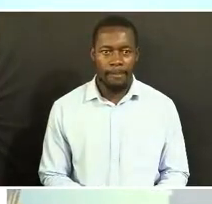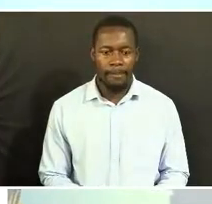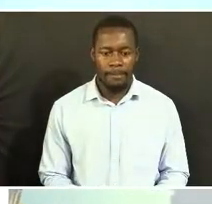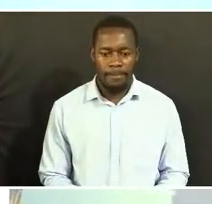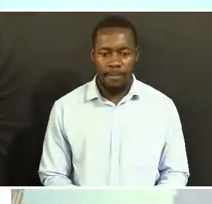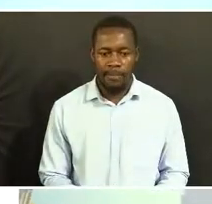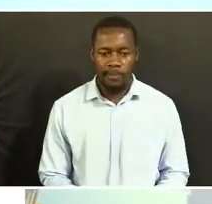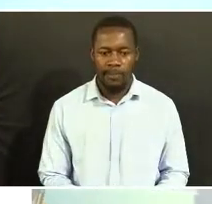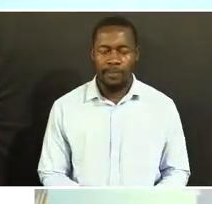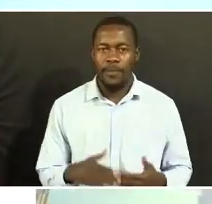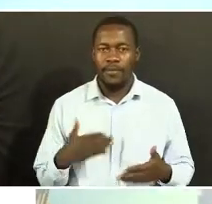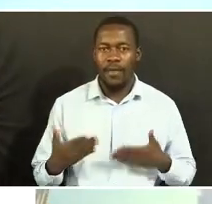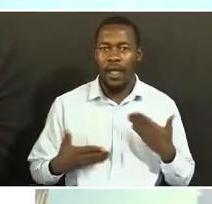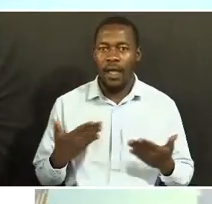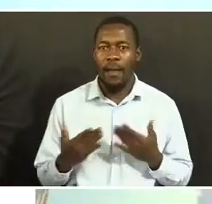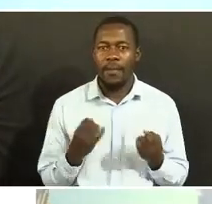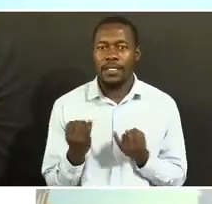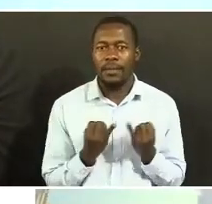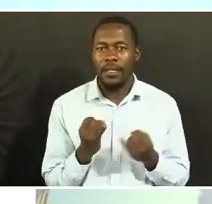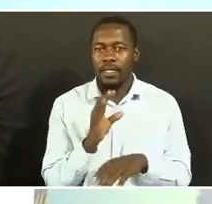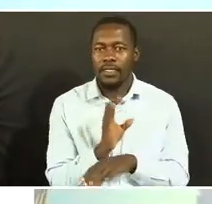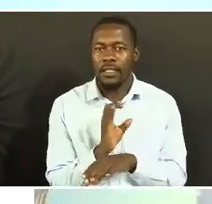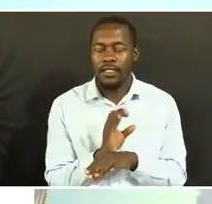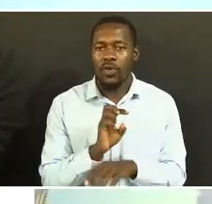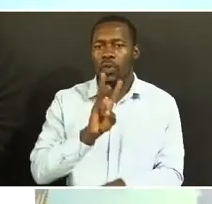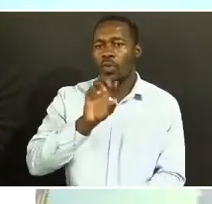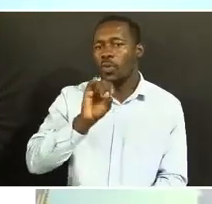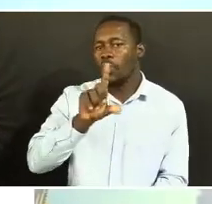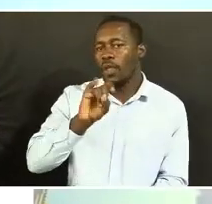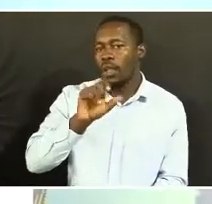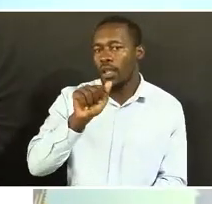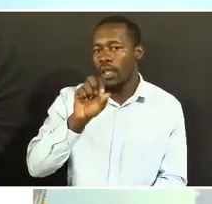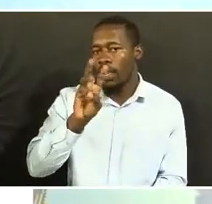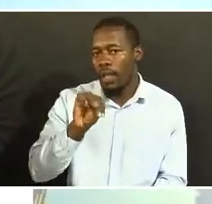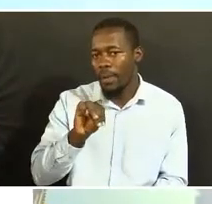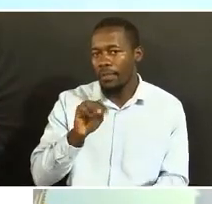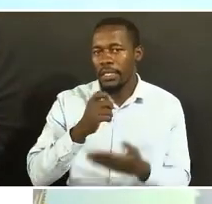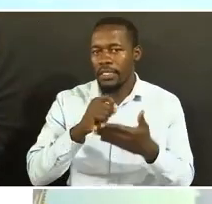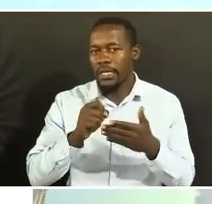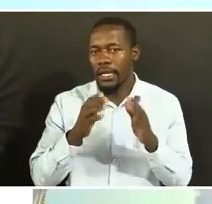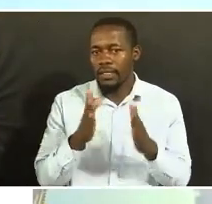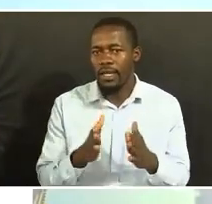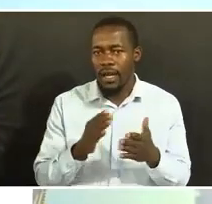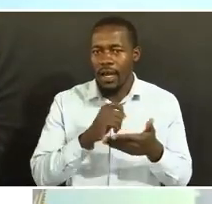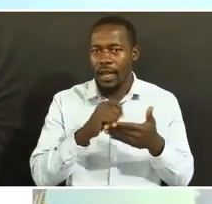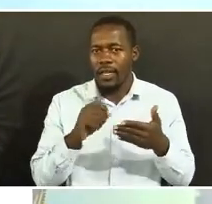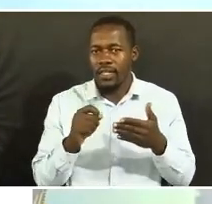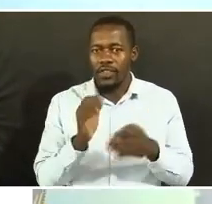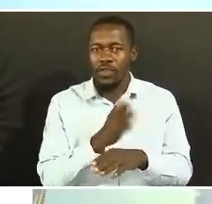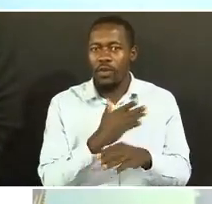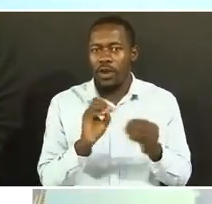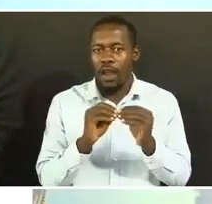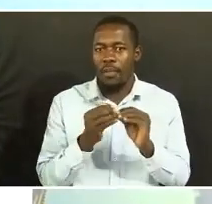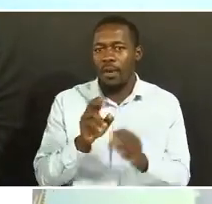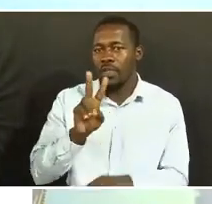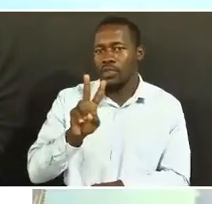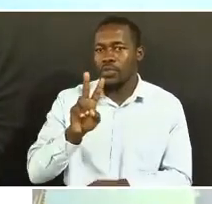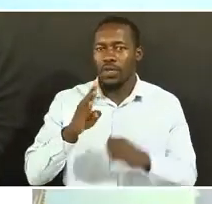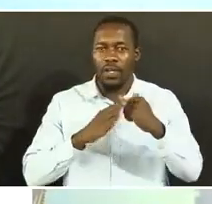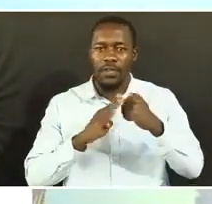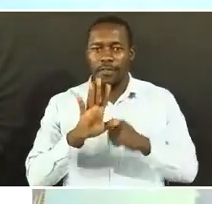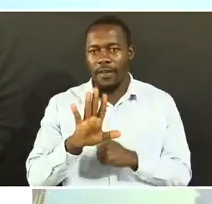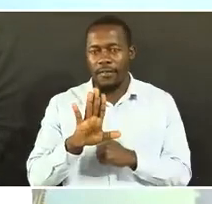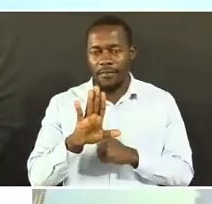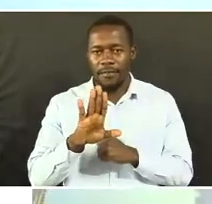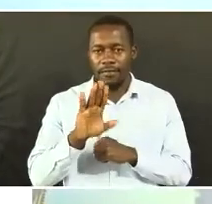The hymn writer William Markham writes the hymn 295, stanza 2,